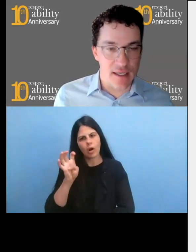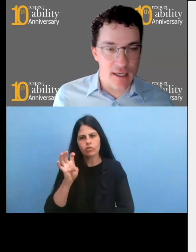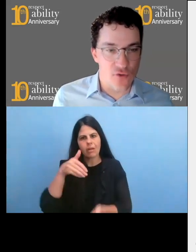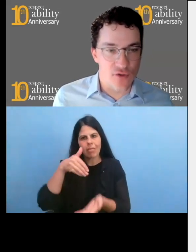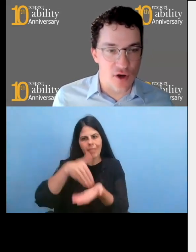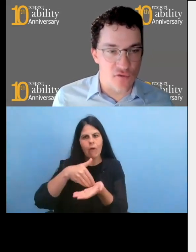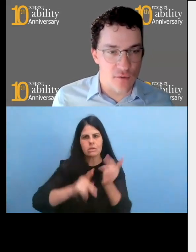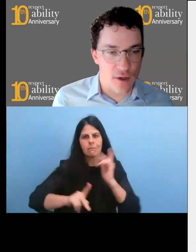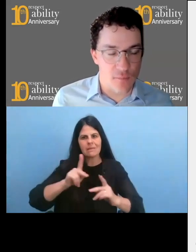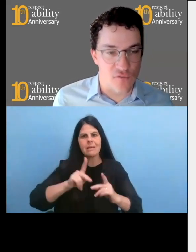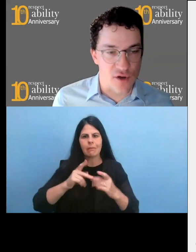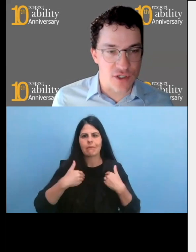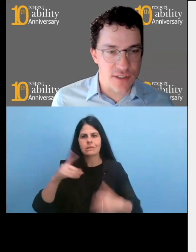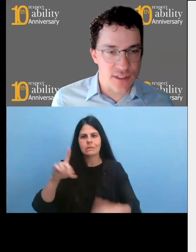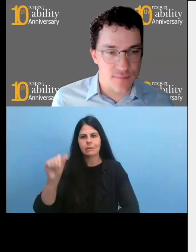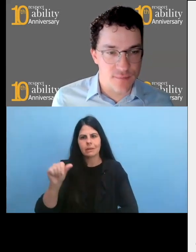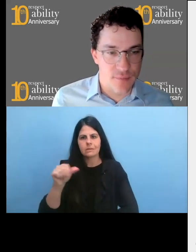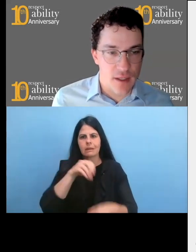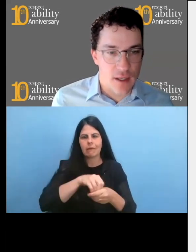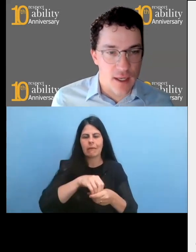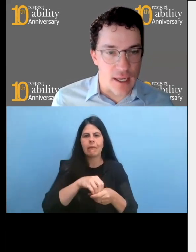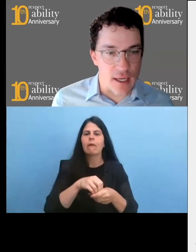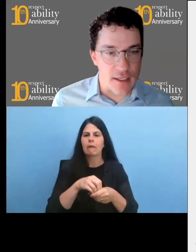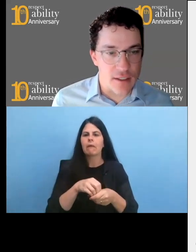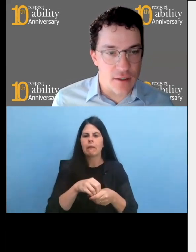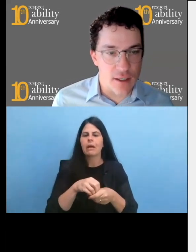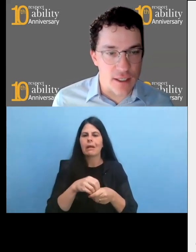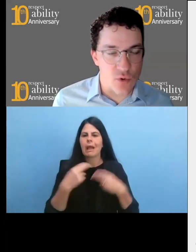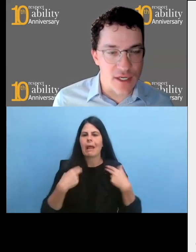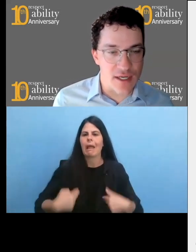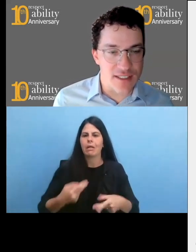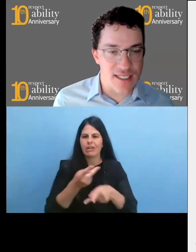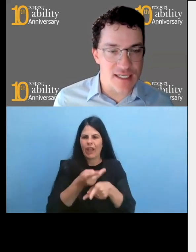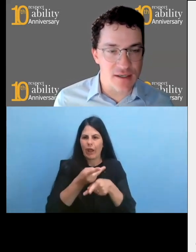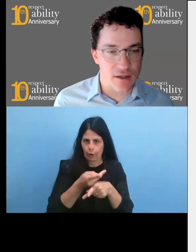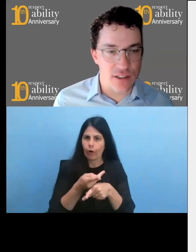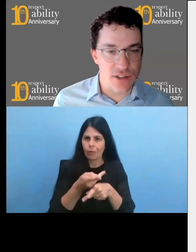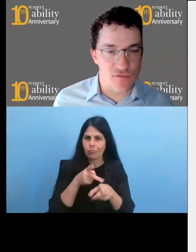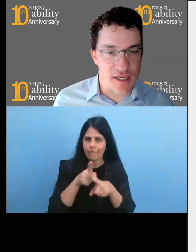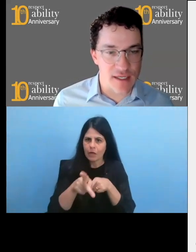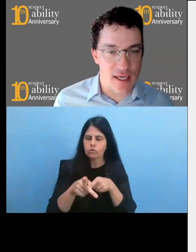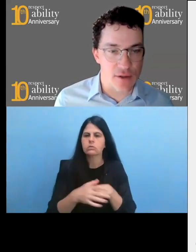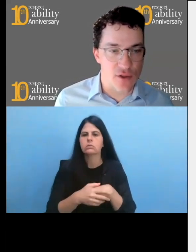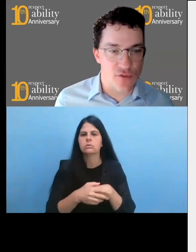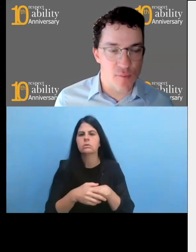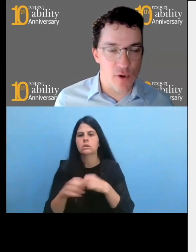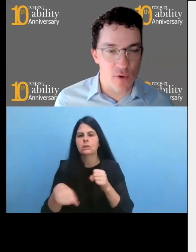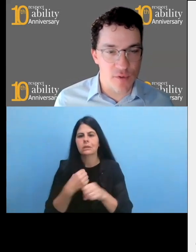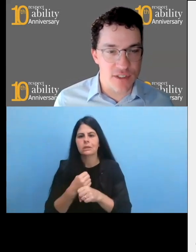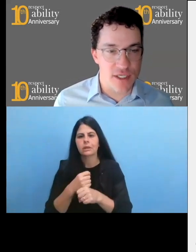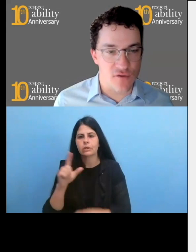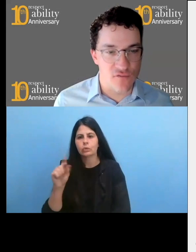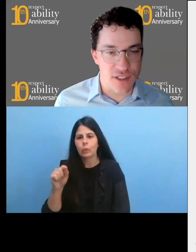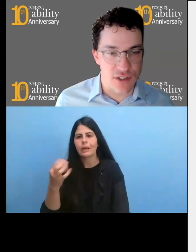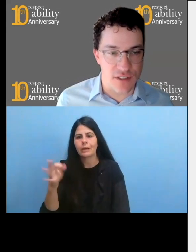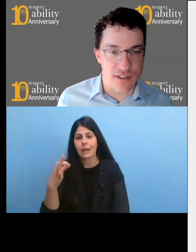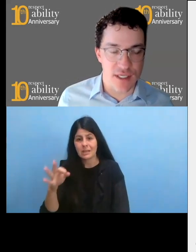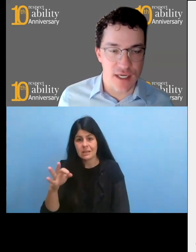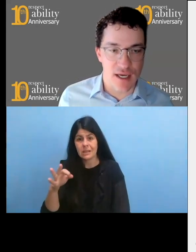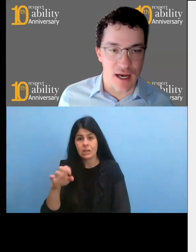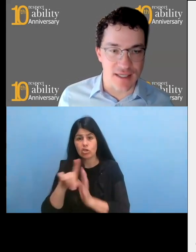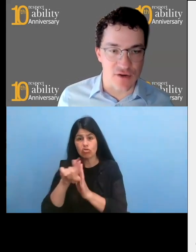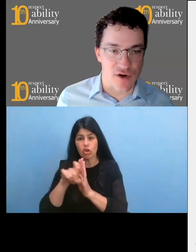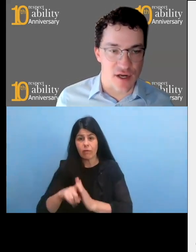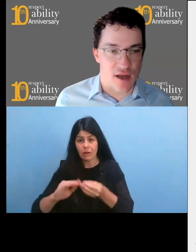in healthcare professions. And in 2019, a survey indicated that 3.1% of